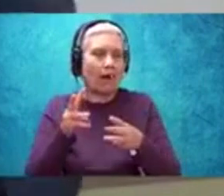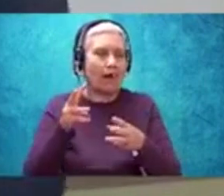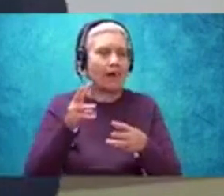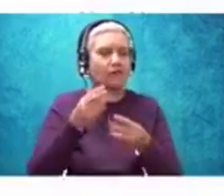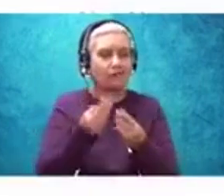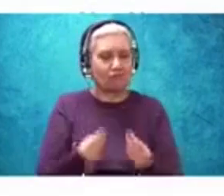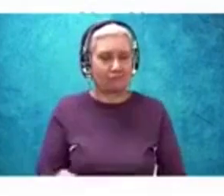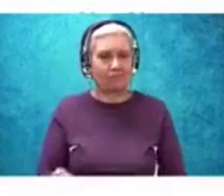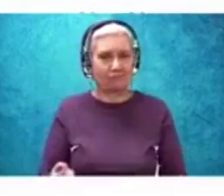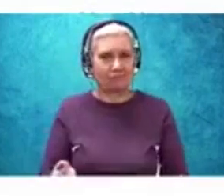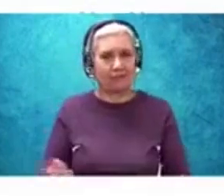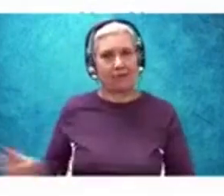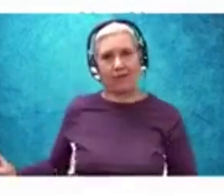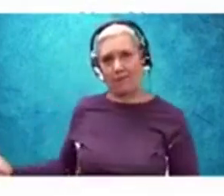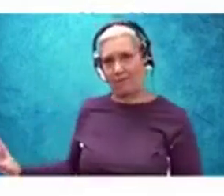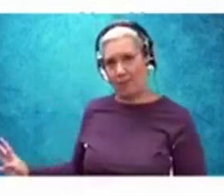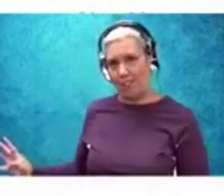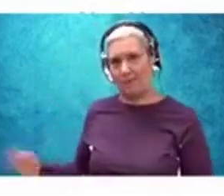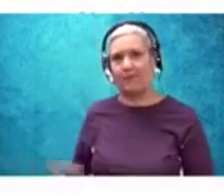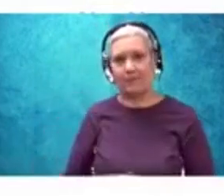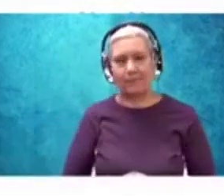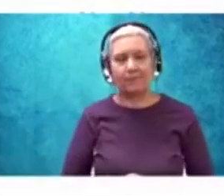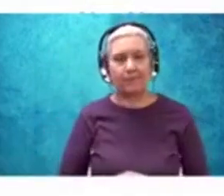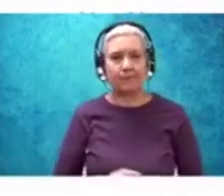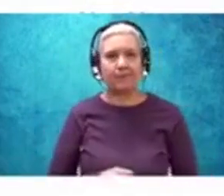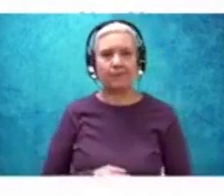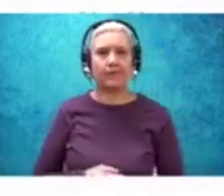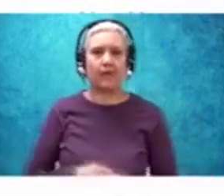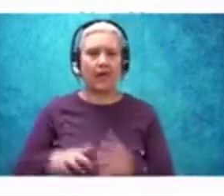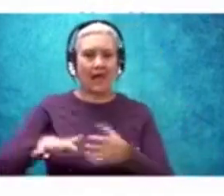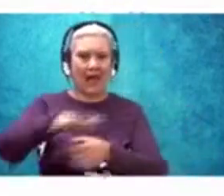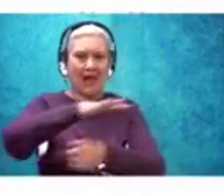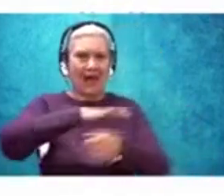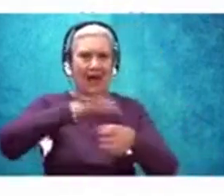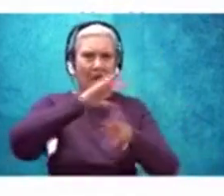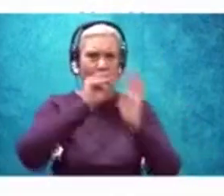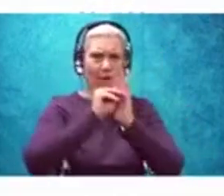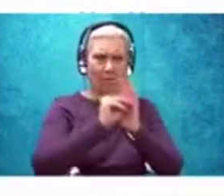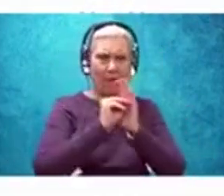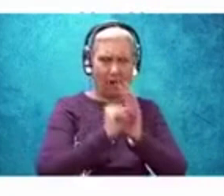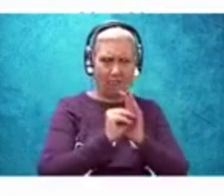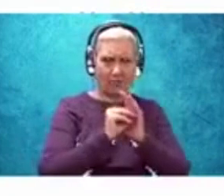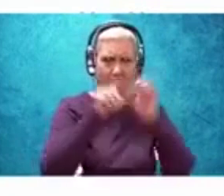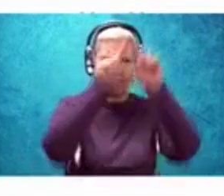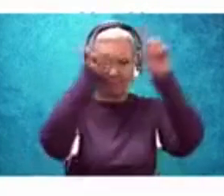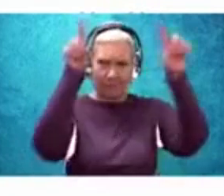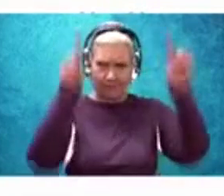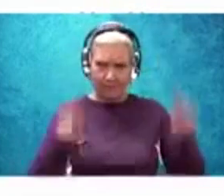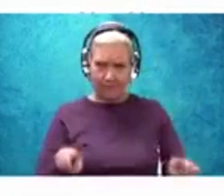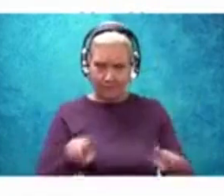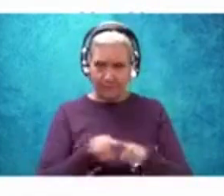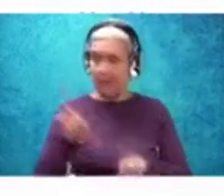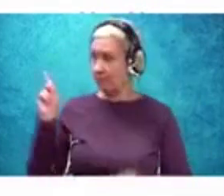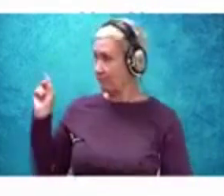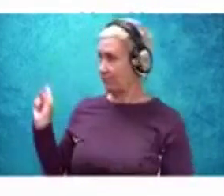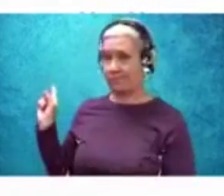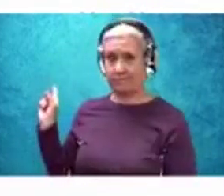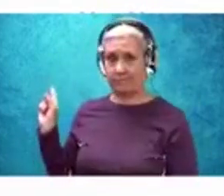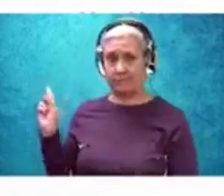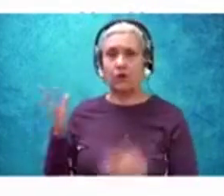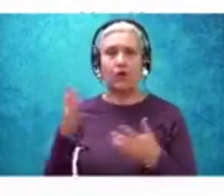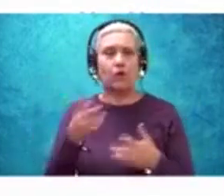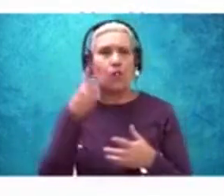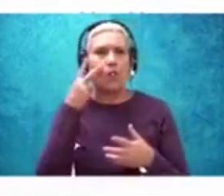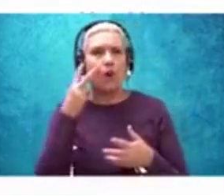I want to revisit and look at are some area models. In elementary school, you looked at looking for